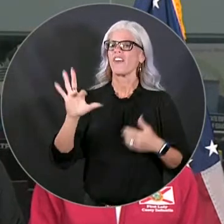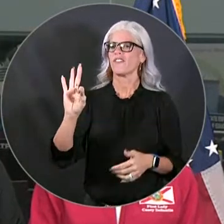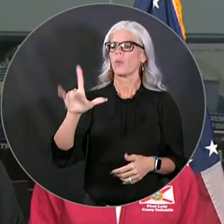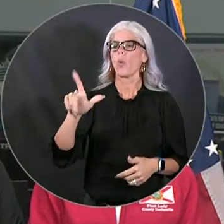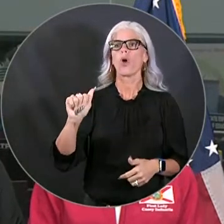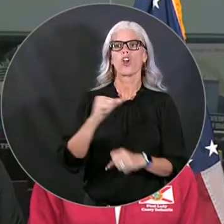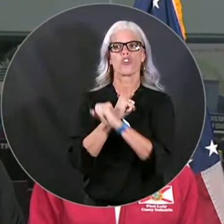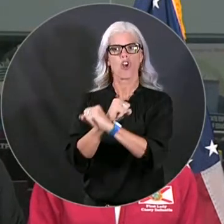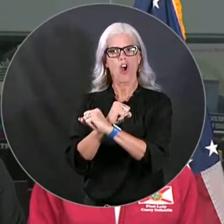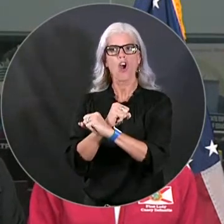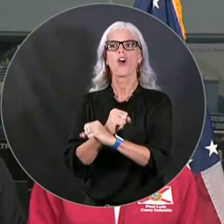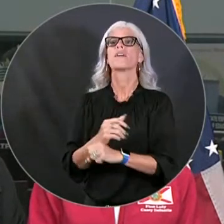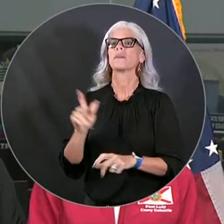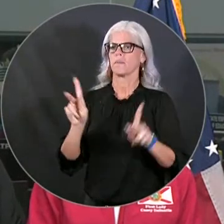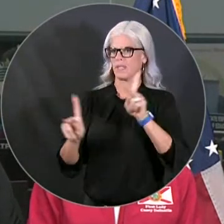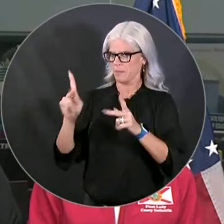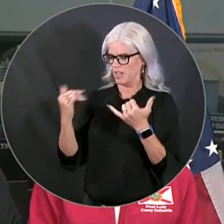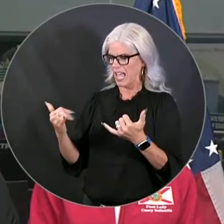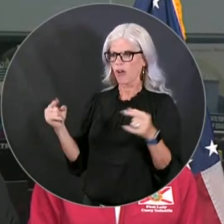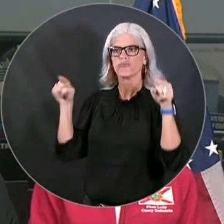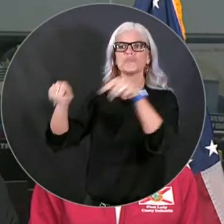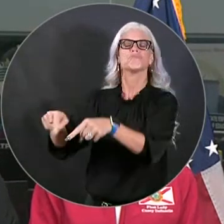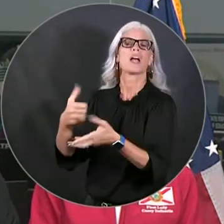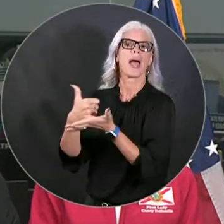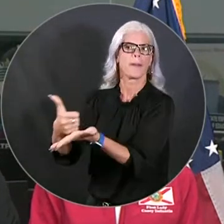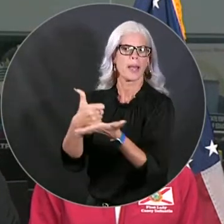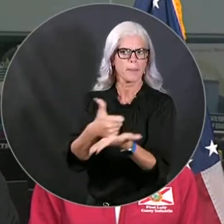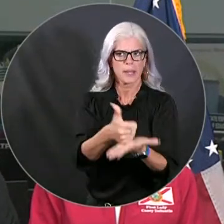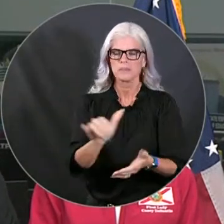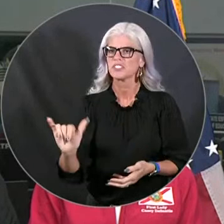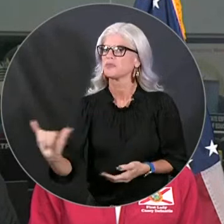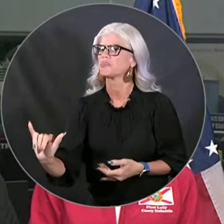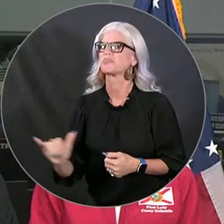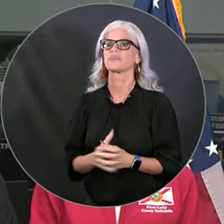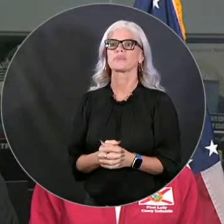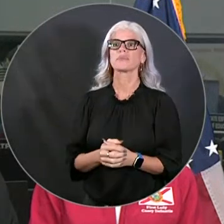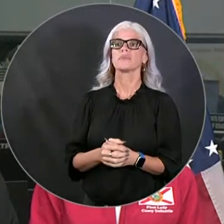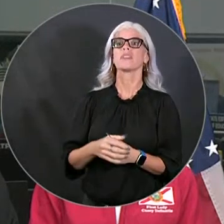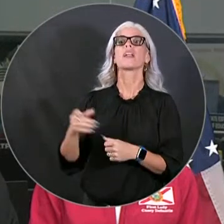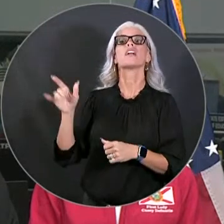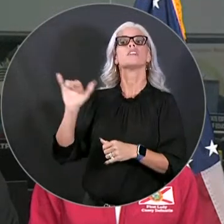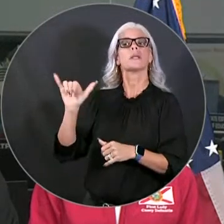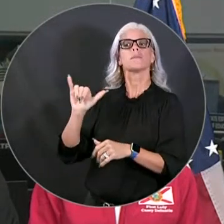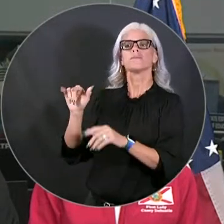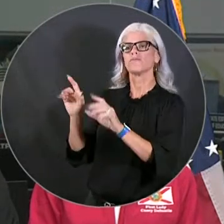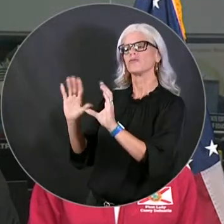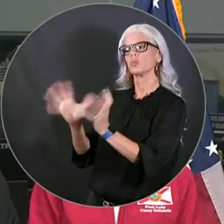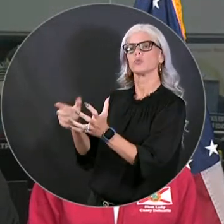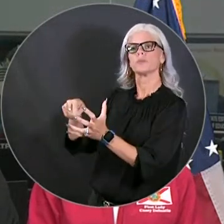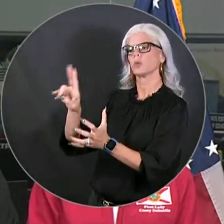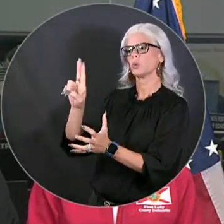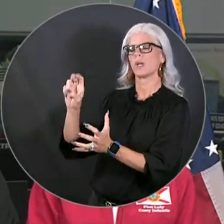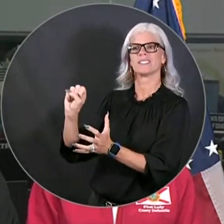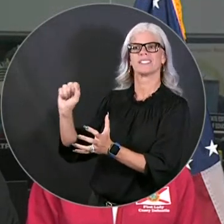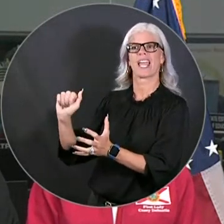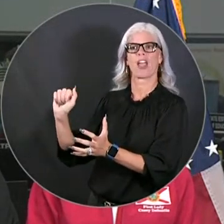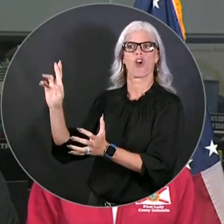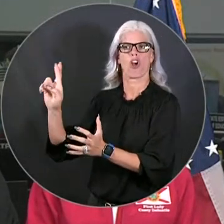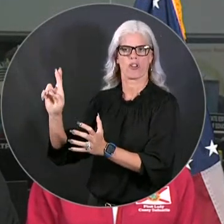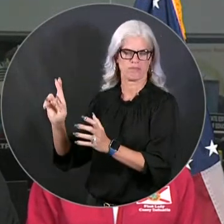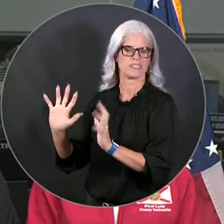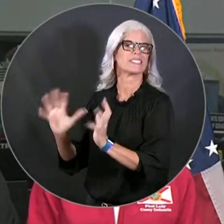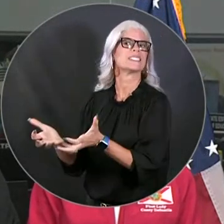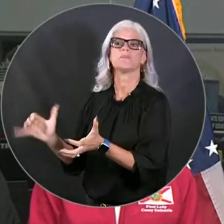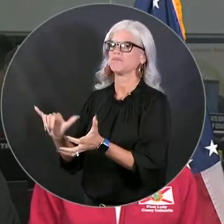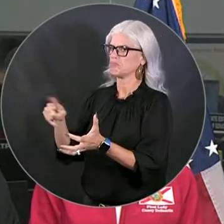ground participating in efforts, and we have our USAR teams who they got there even while the winds were going. They wanted to get